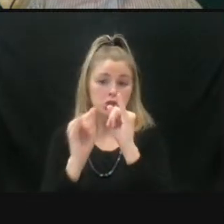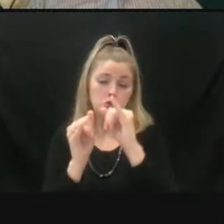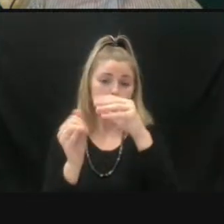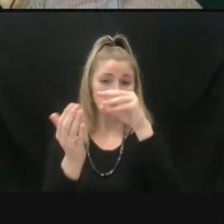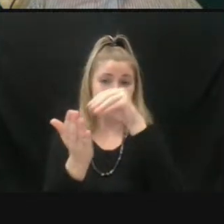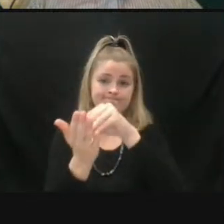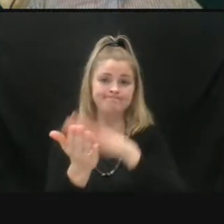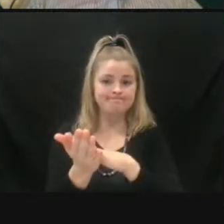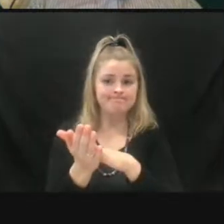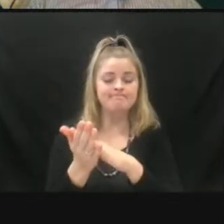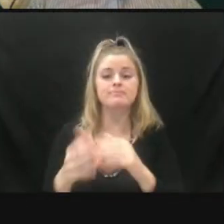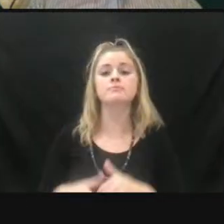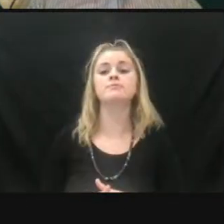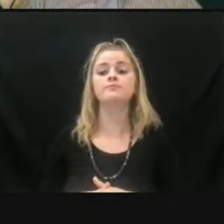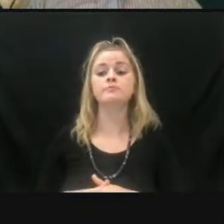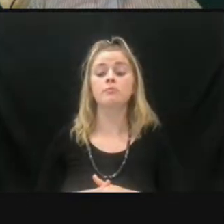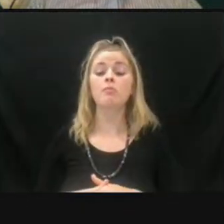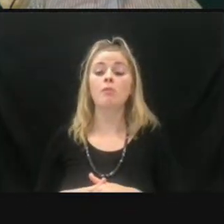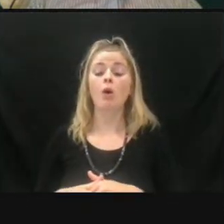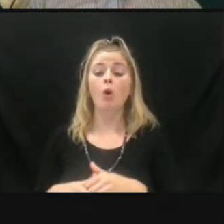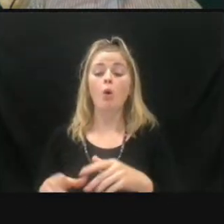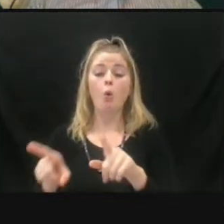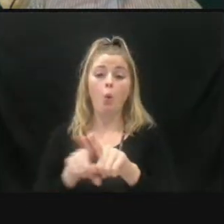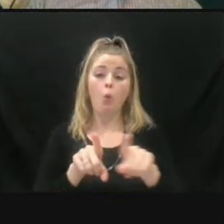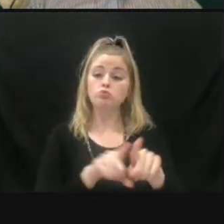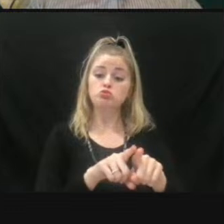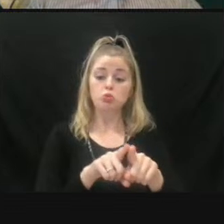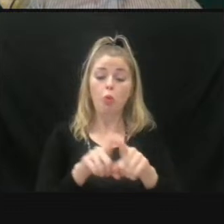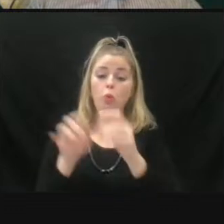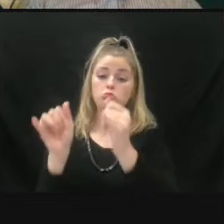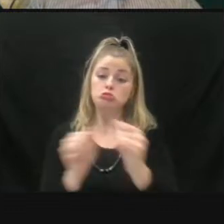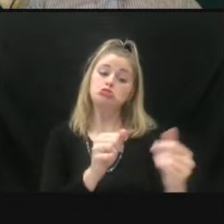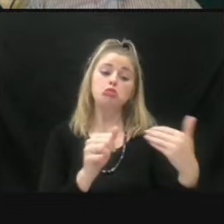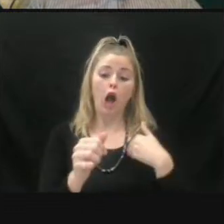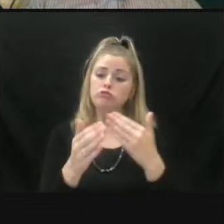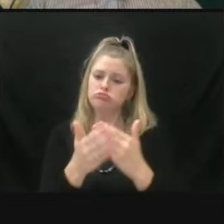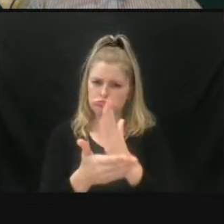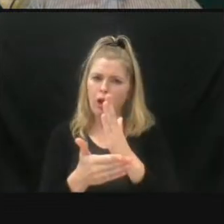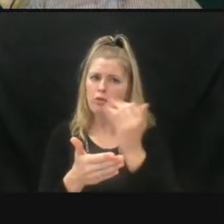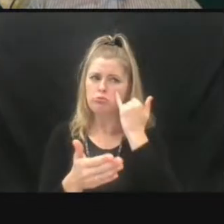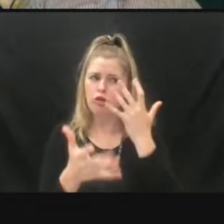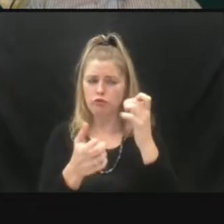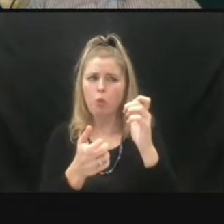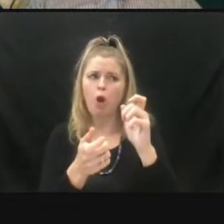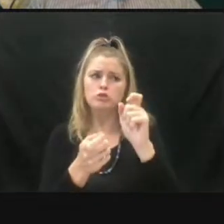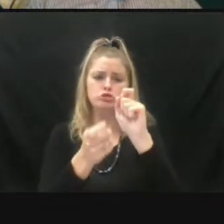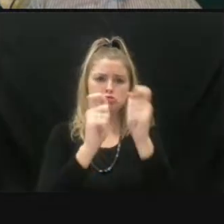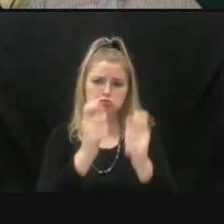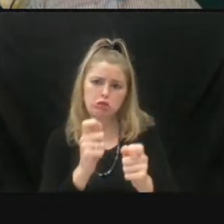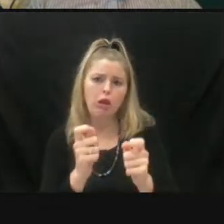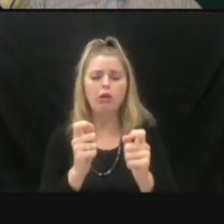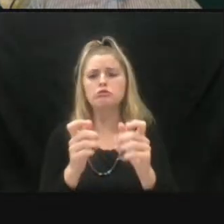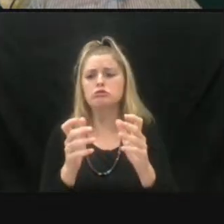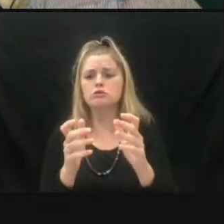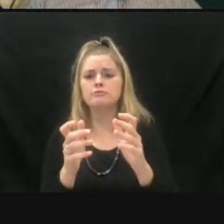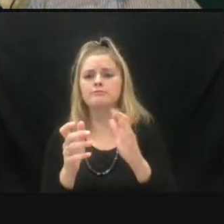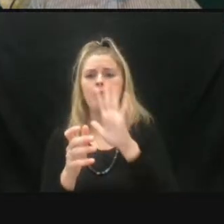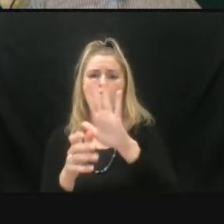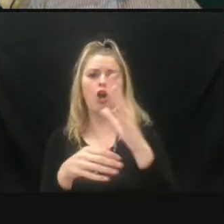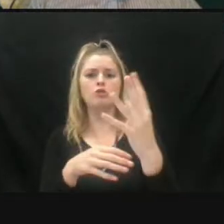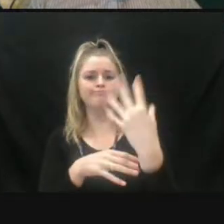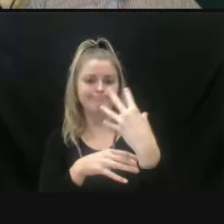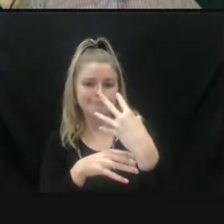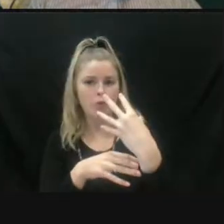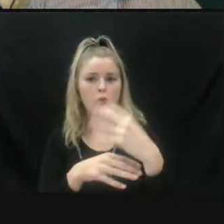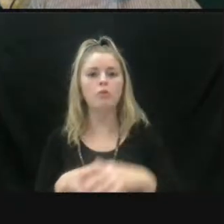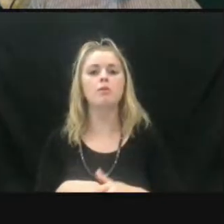Tribal citizens also had the right to edit their recordings or re-record their recordings if they were unsatisfied before any official submission